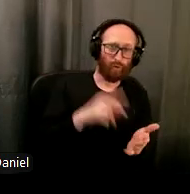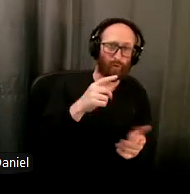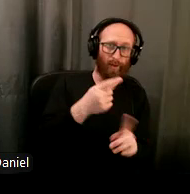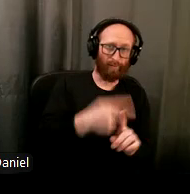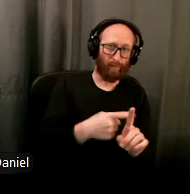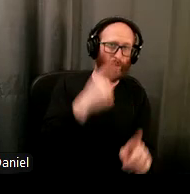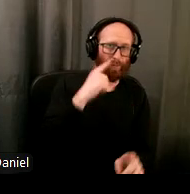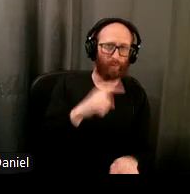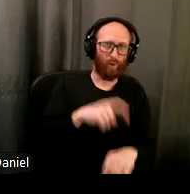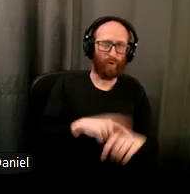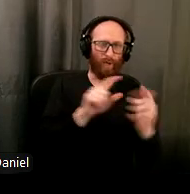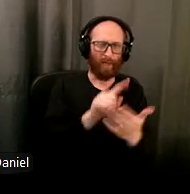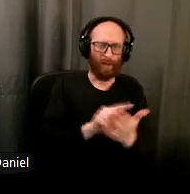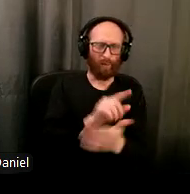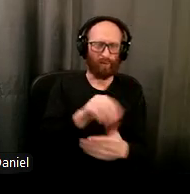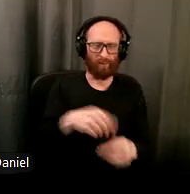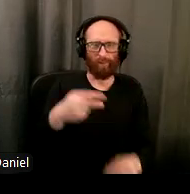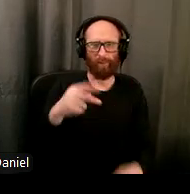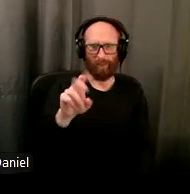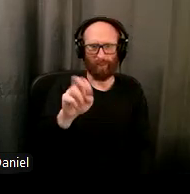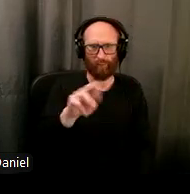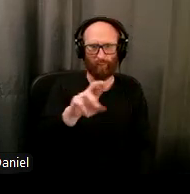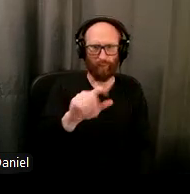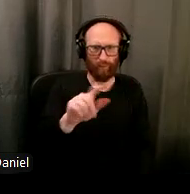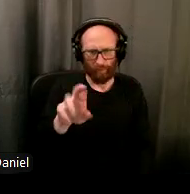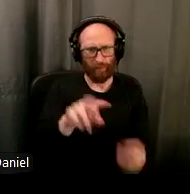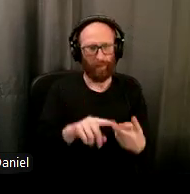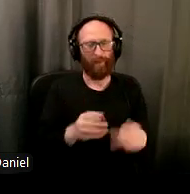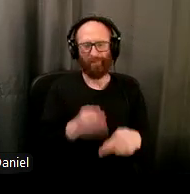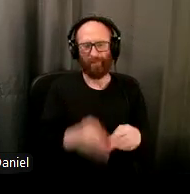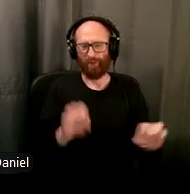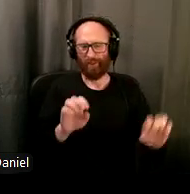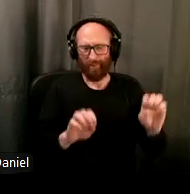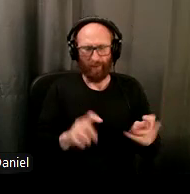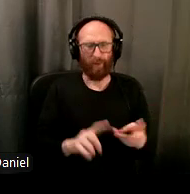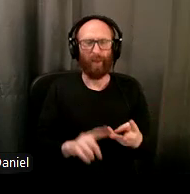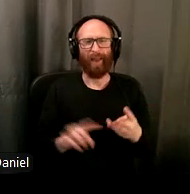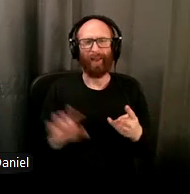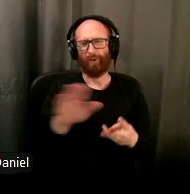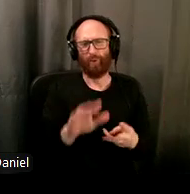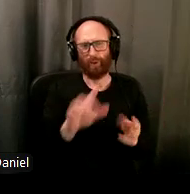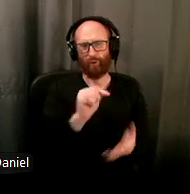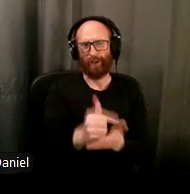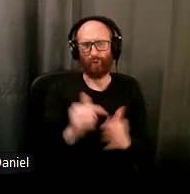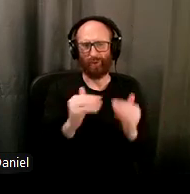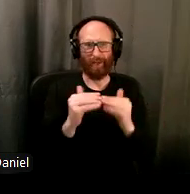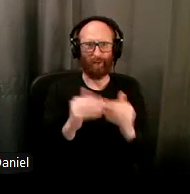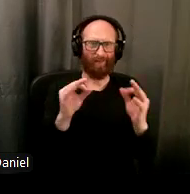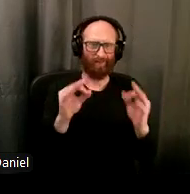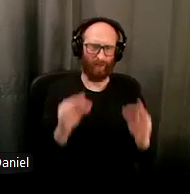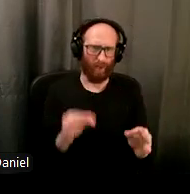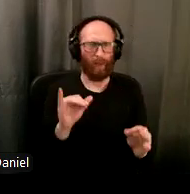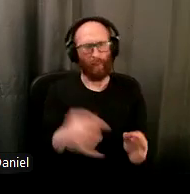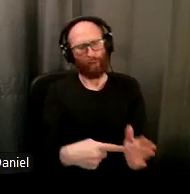and complete the eval. And you'll also do your graduation equity feedback survey to signal to us that you